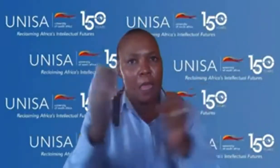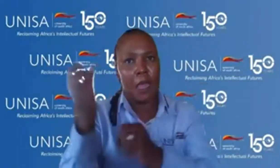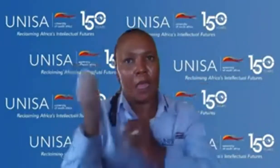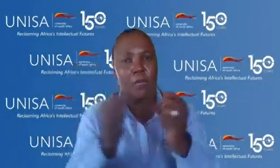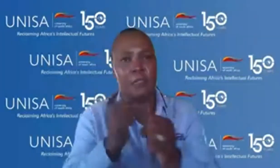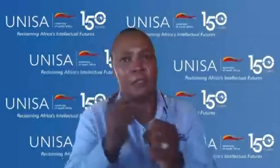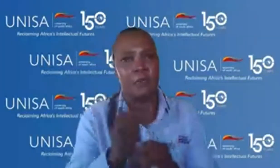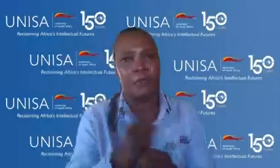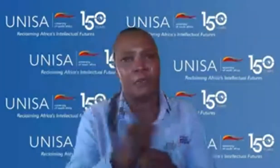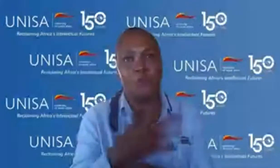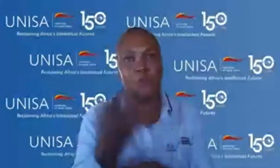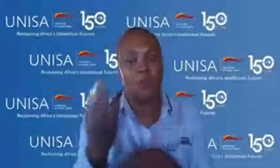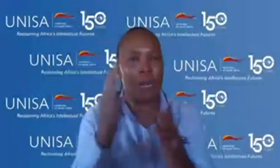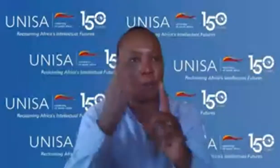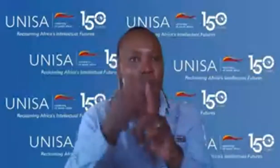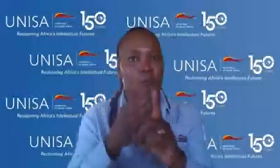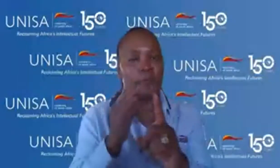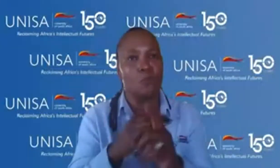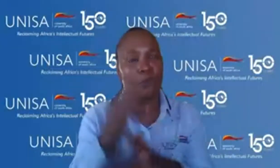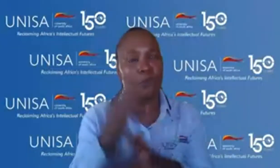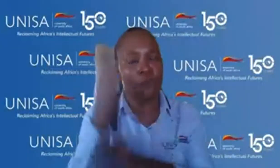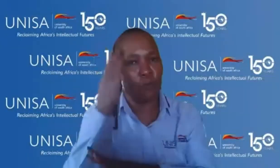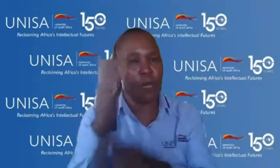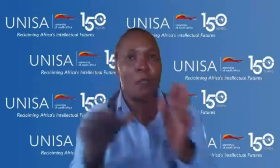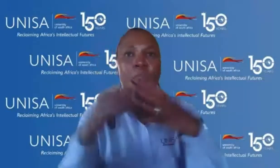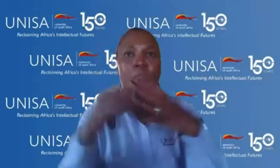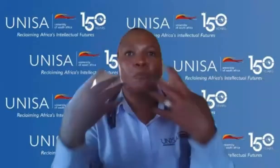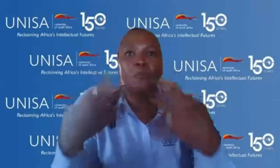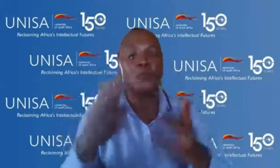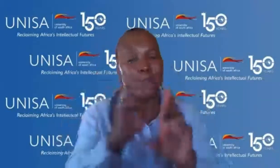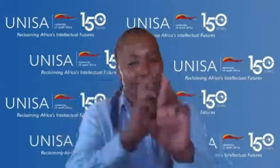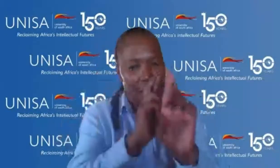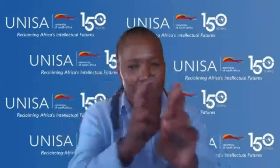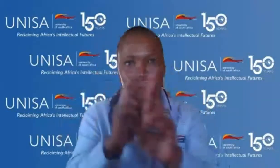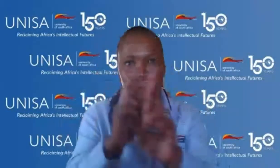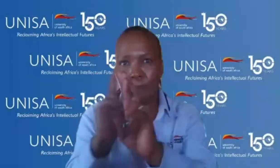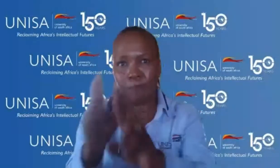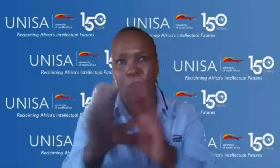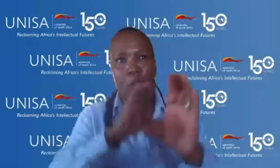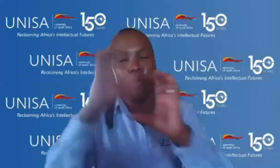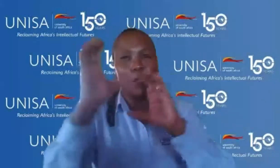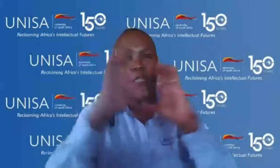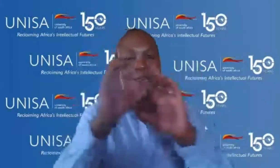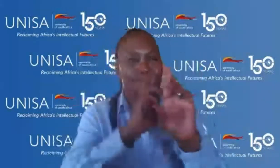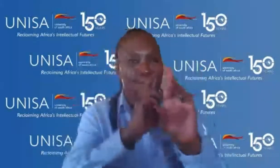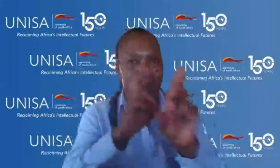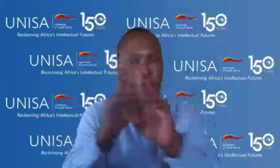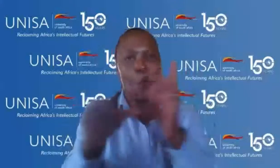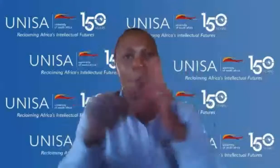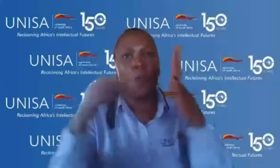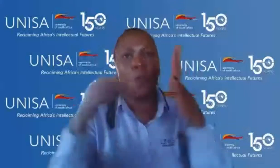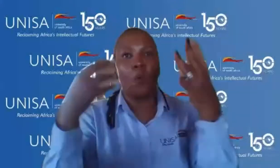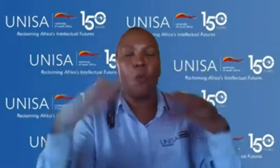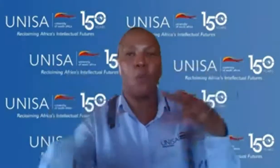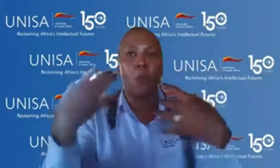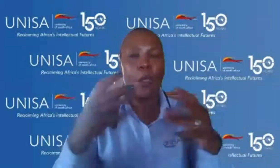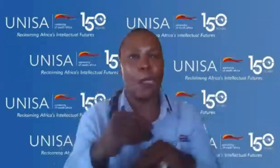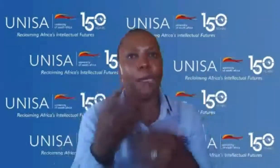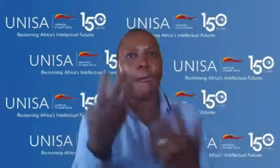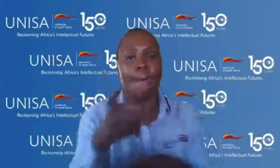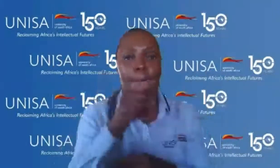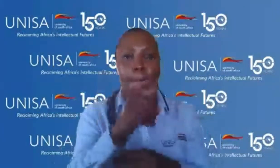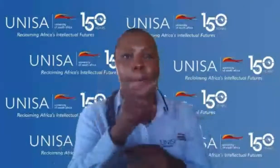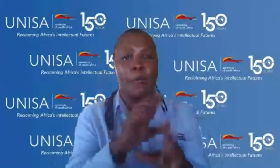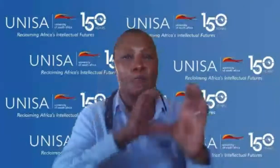this university, it's important that we respect each other. So communication, respectful communication is important. And this communication I'm talking